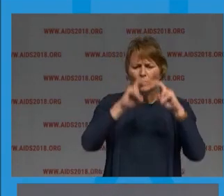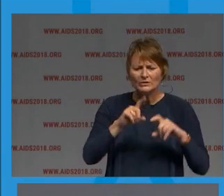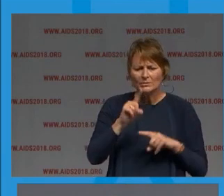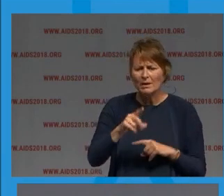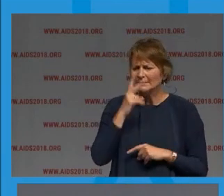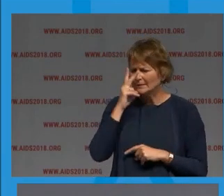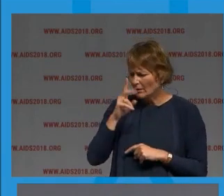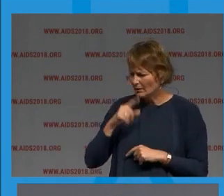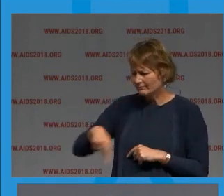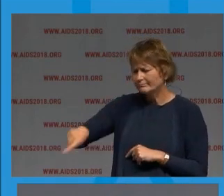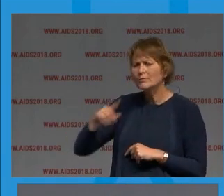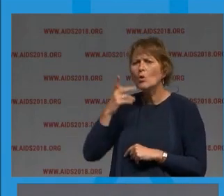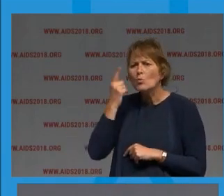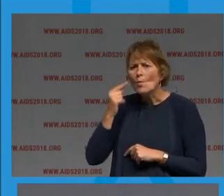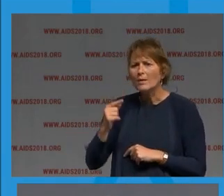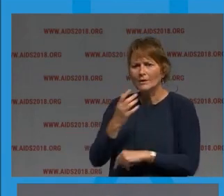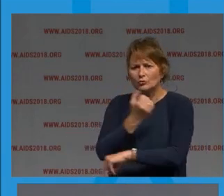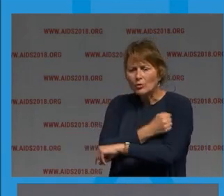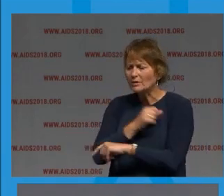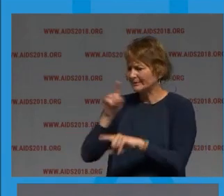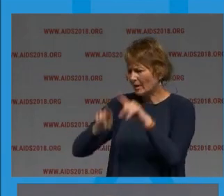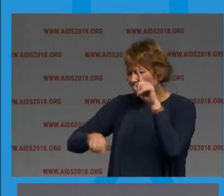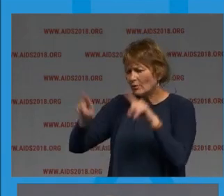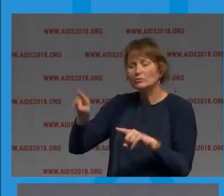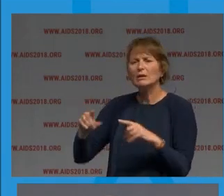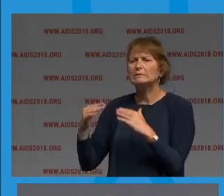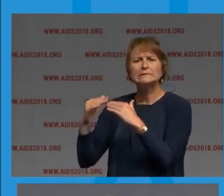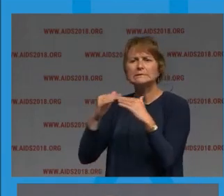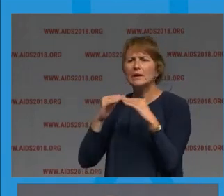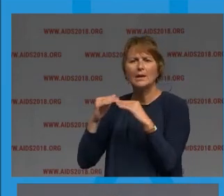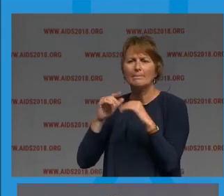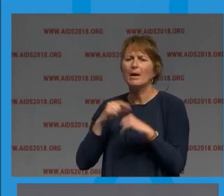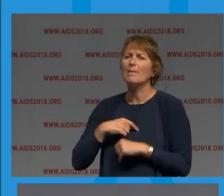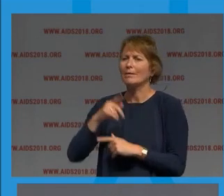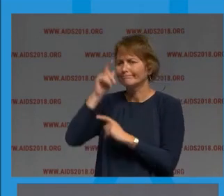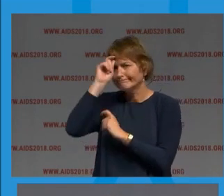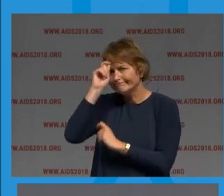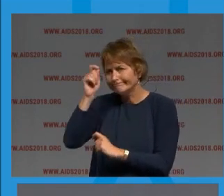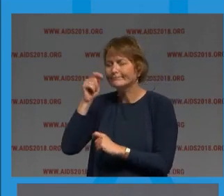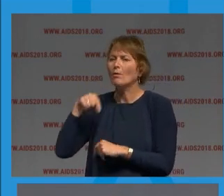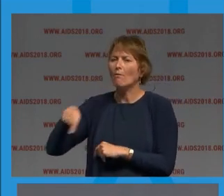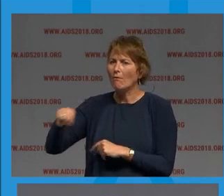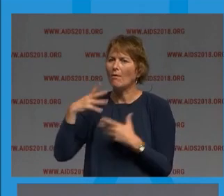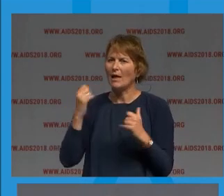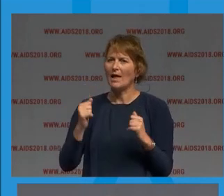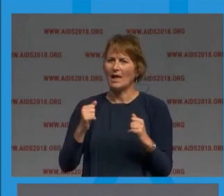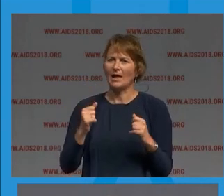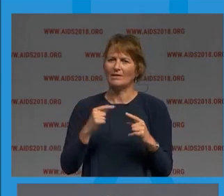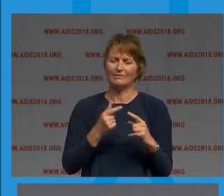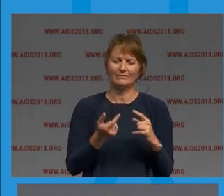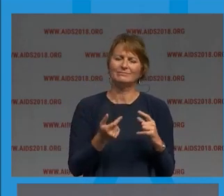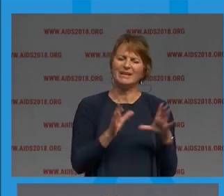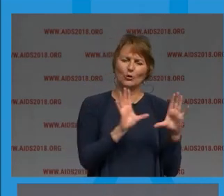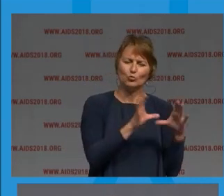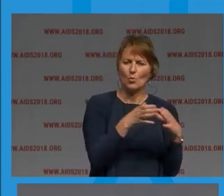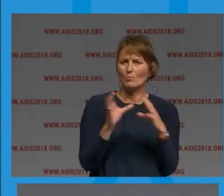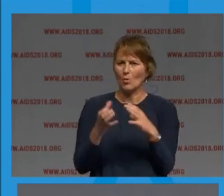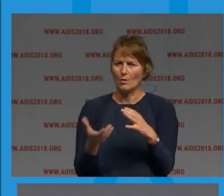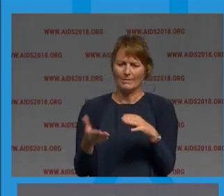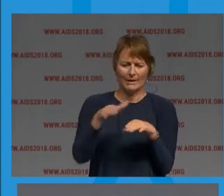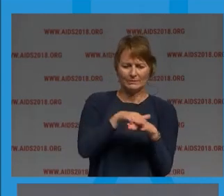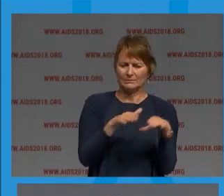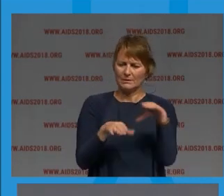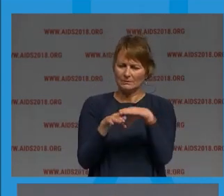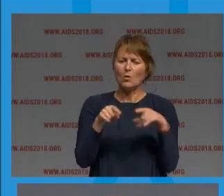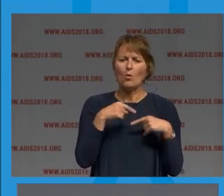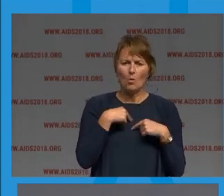women who use drugs and that recognizes the intersectionally within different population of women who use